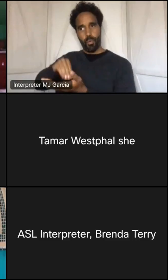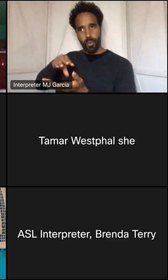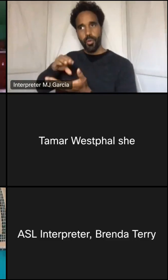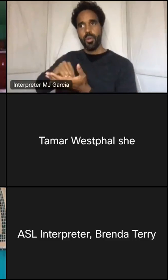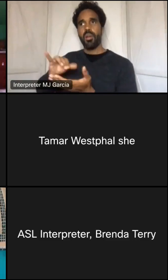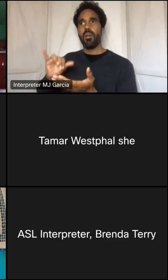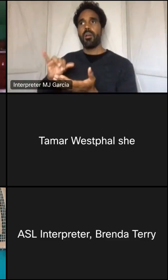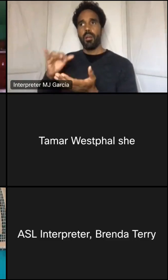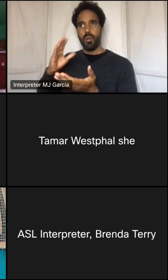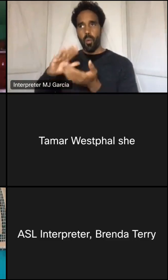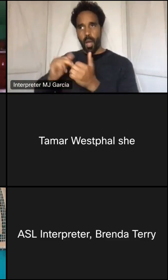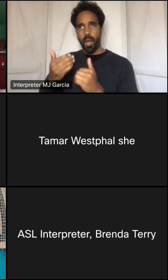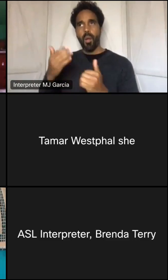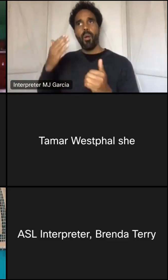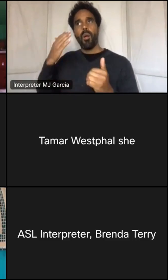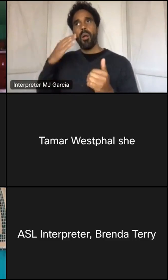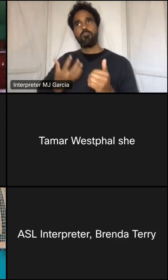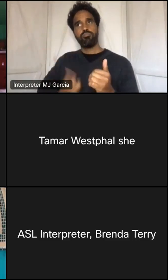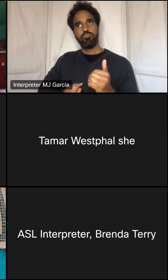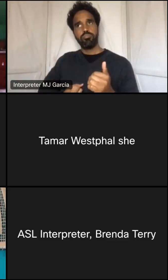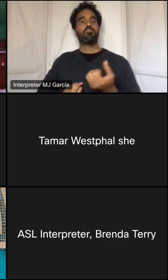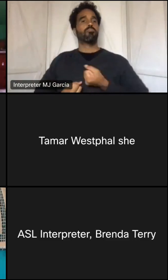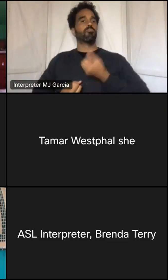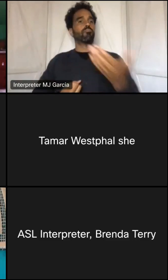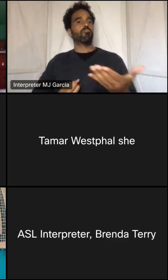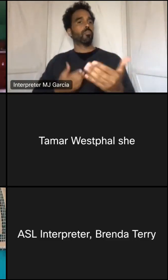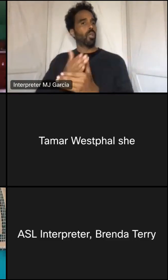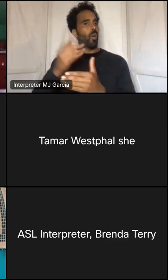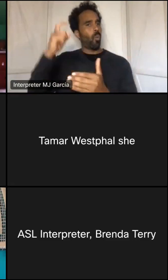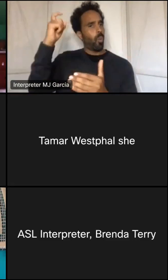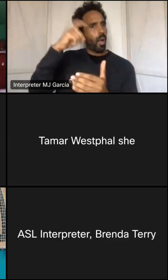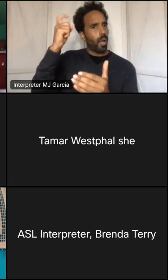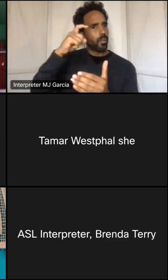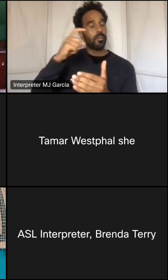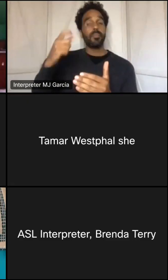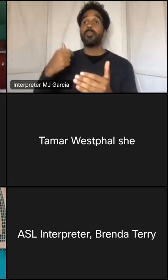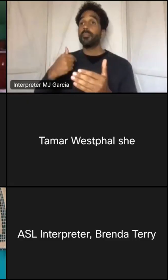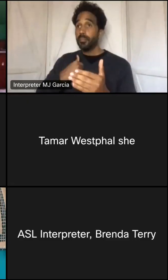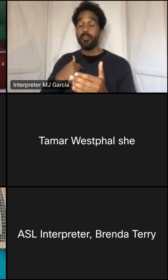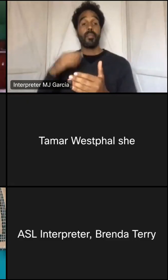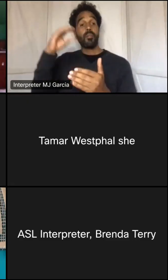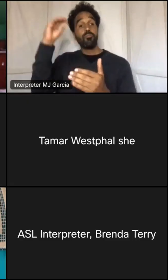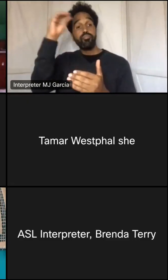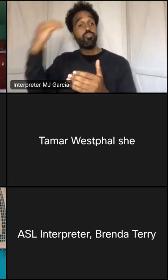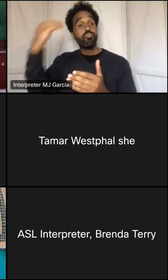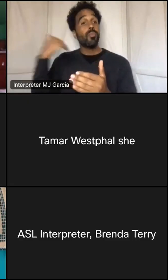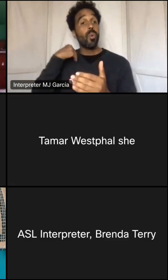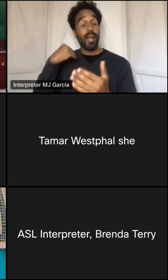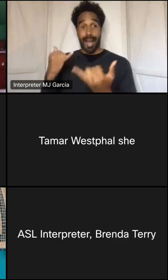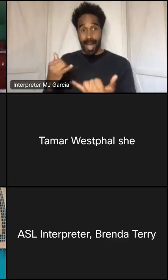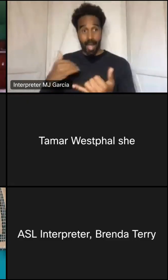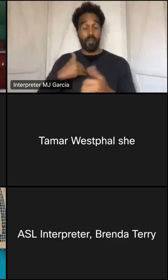I would have never thought that I'd be a director of a statewide youth network teaching young people how to be advocates